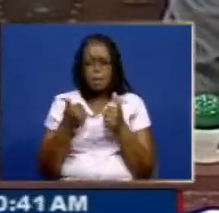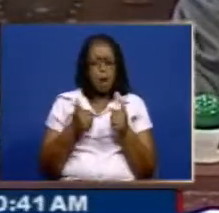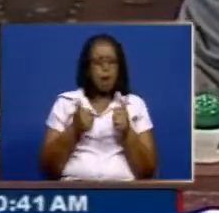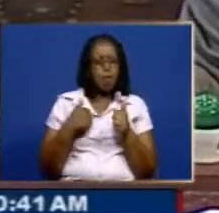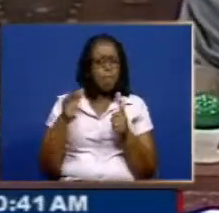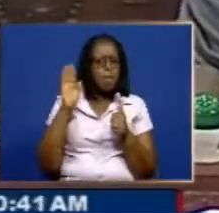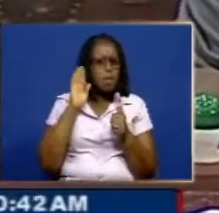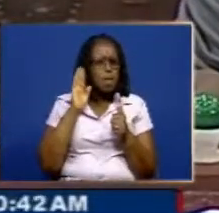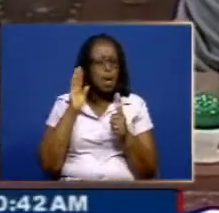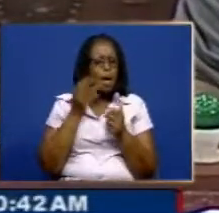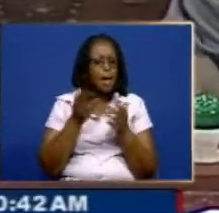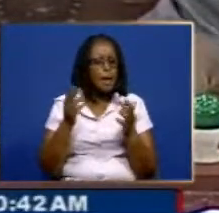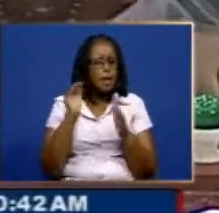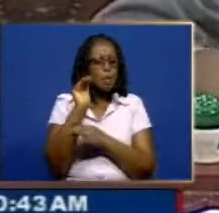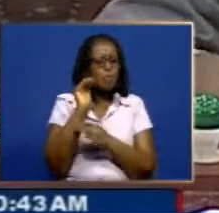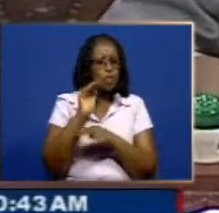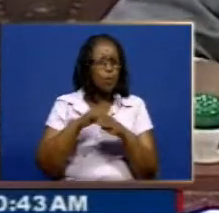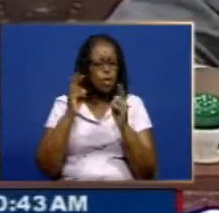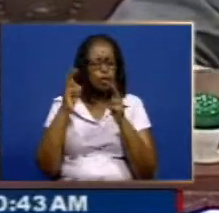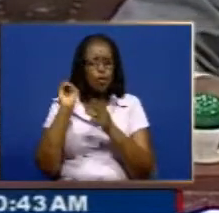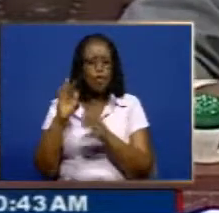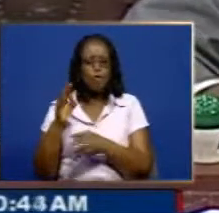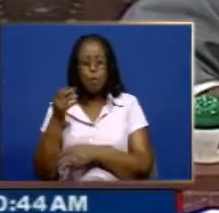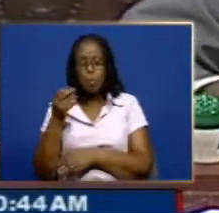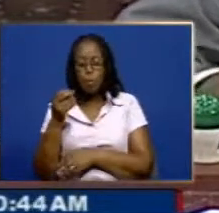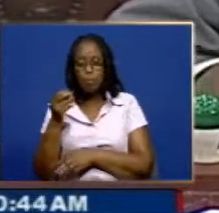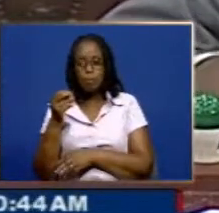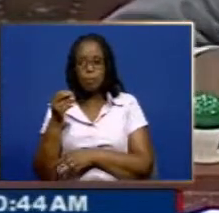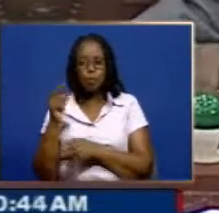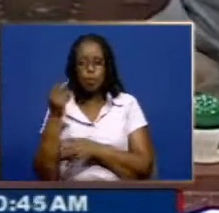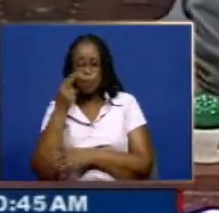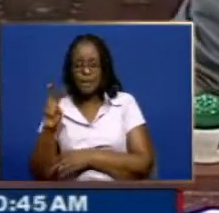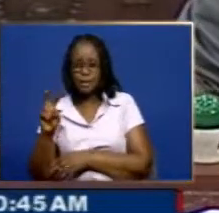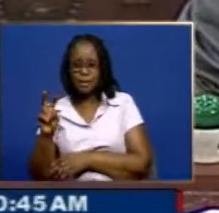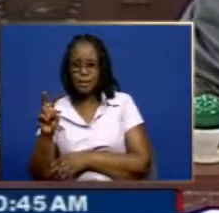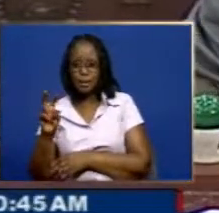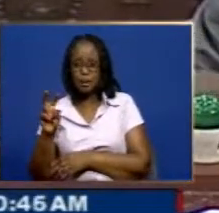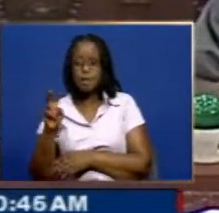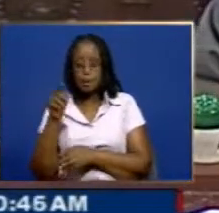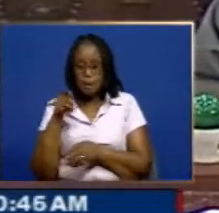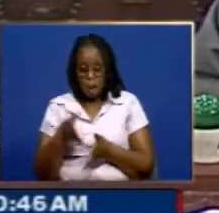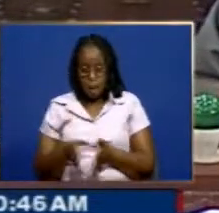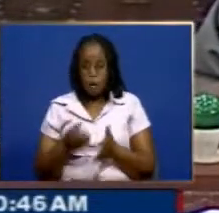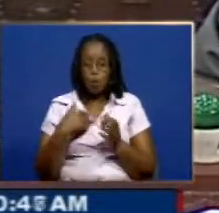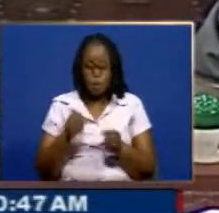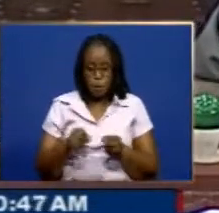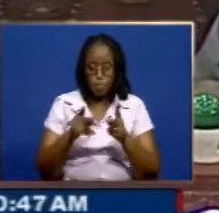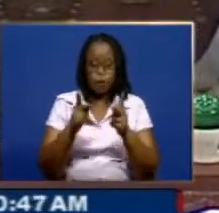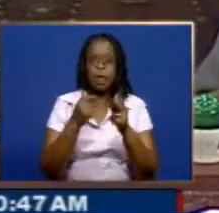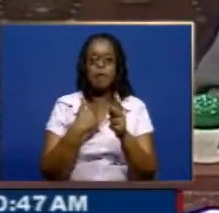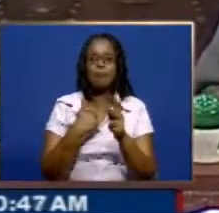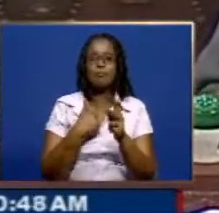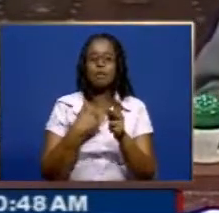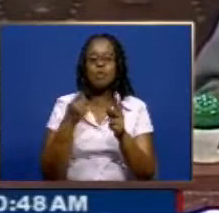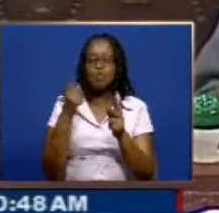of witnesses. So I'm assuming that you have waived that right, because this is the opportunity you have to deal with any preliminary